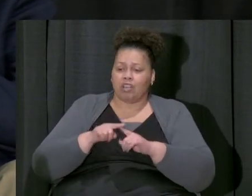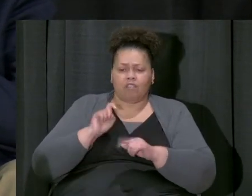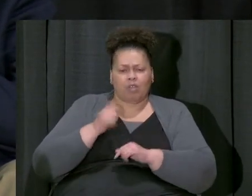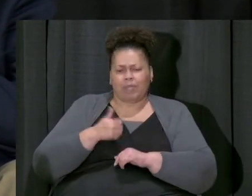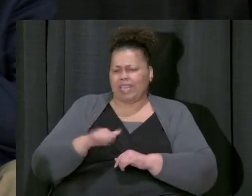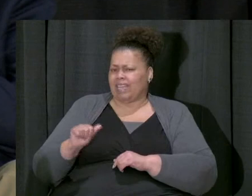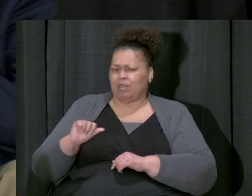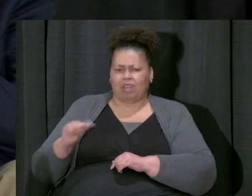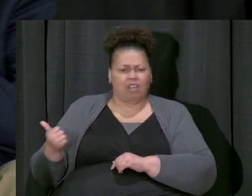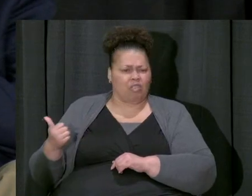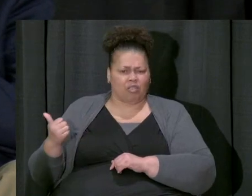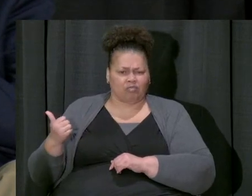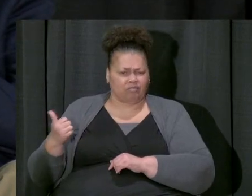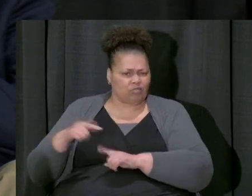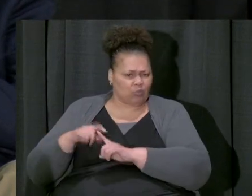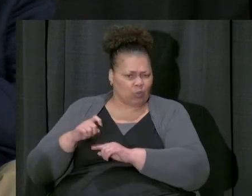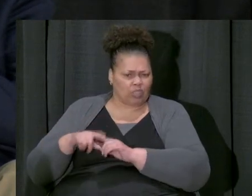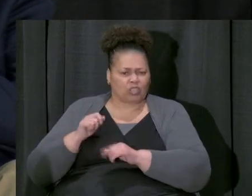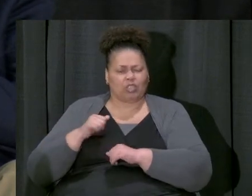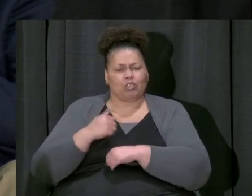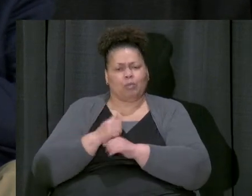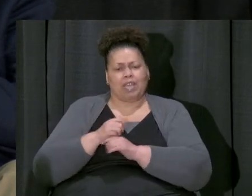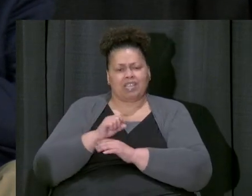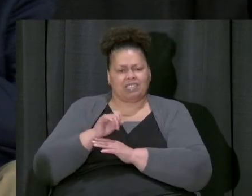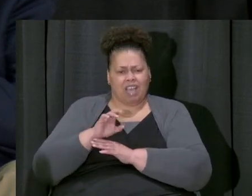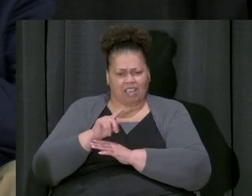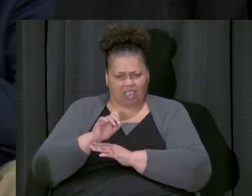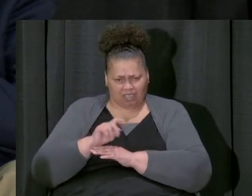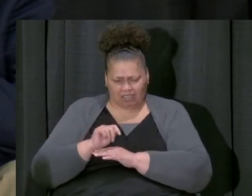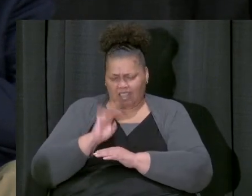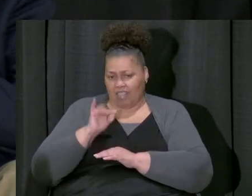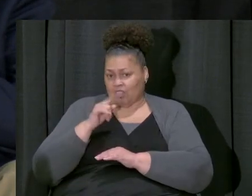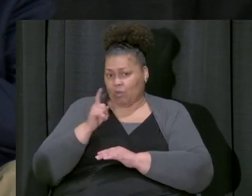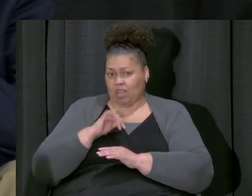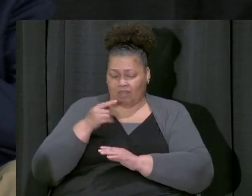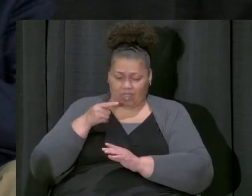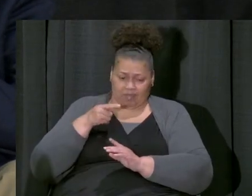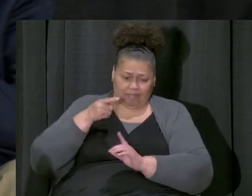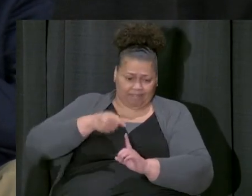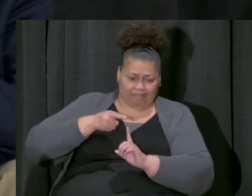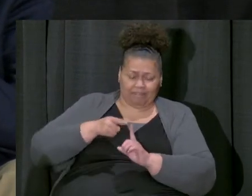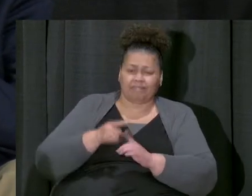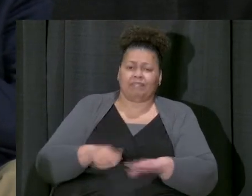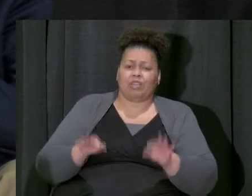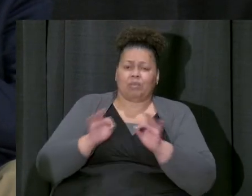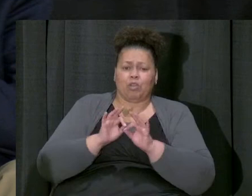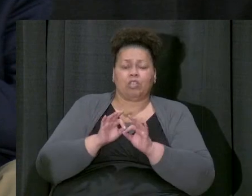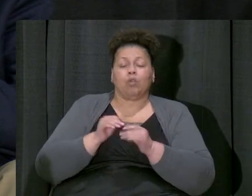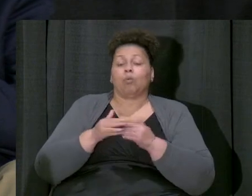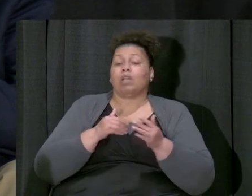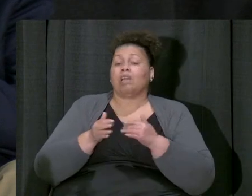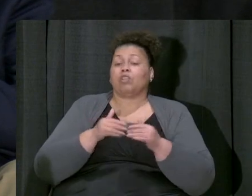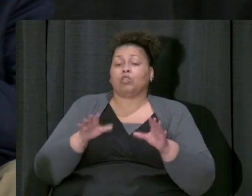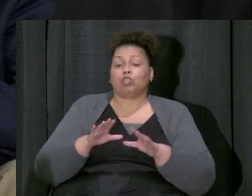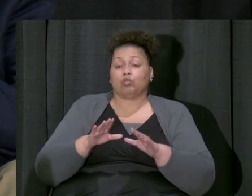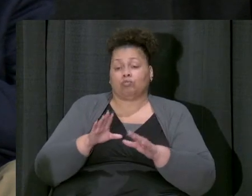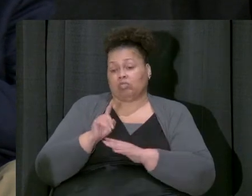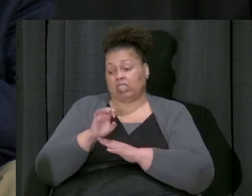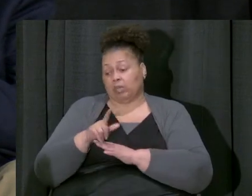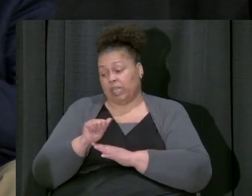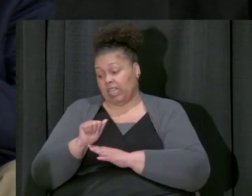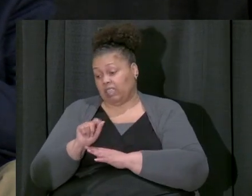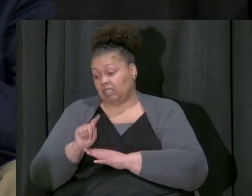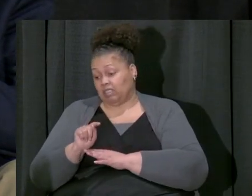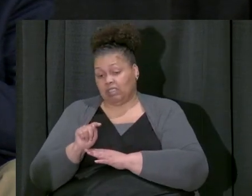make it, to create a socket. So that's one of the key things is that whatever you do, whether you're dealing with AT or dealing